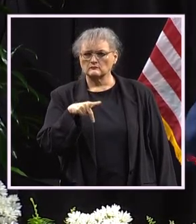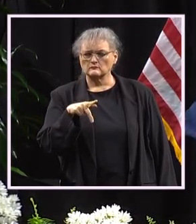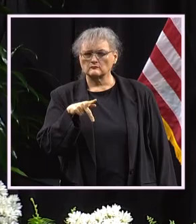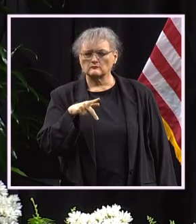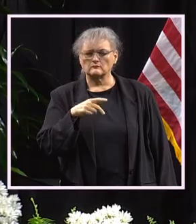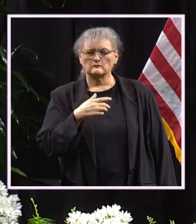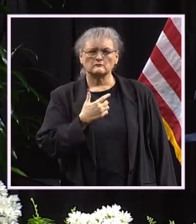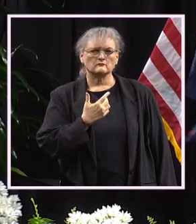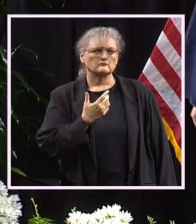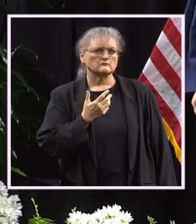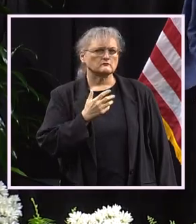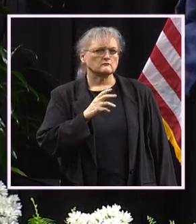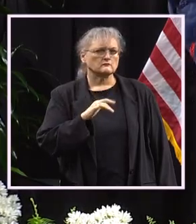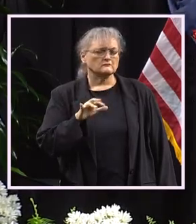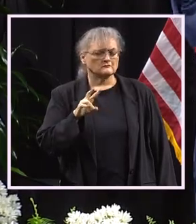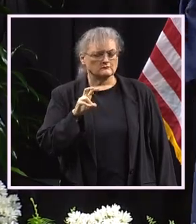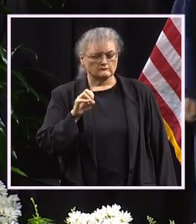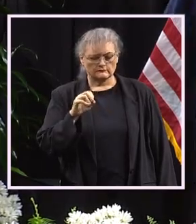Vega.